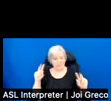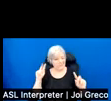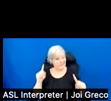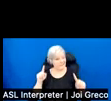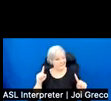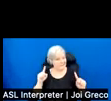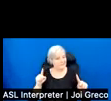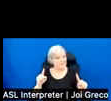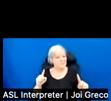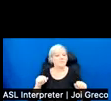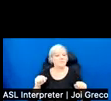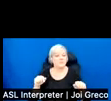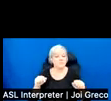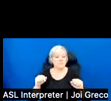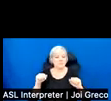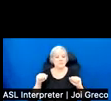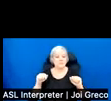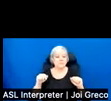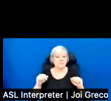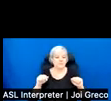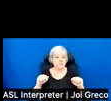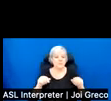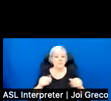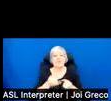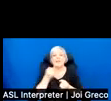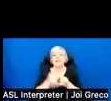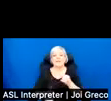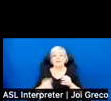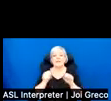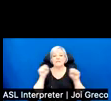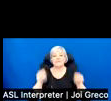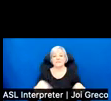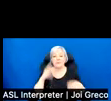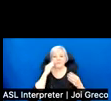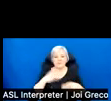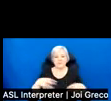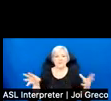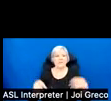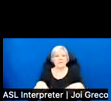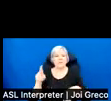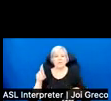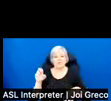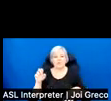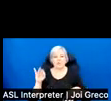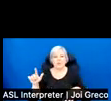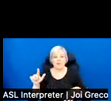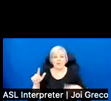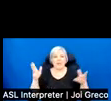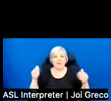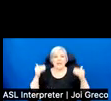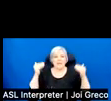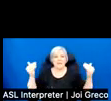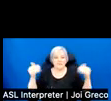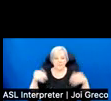this particular case. Now, the last system I'm actually going to mention is a retinal enhancement. And that one